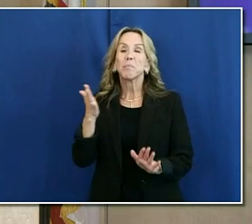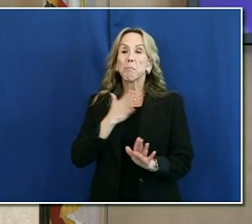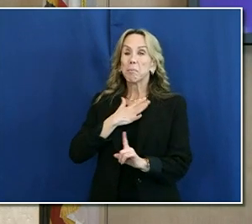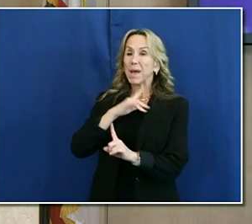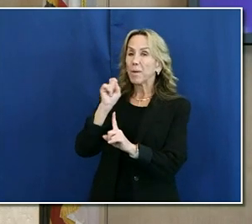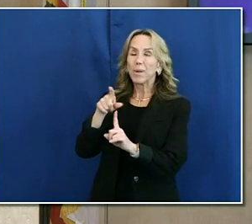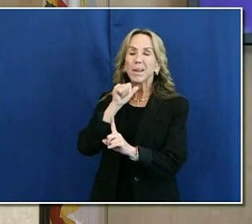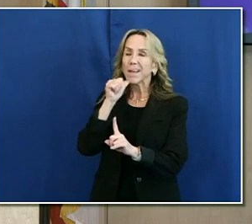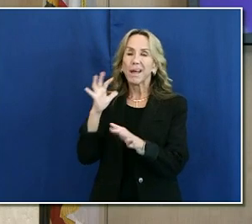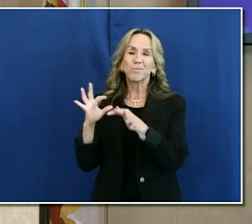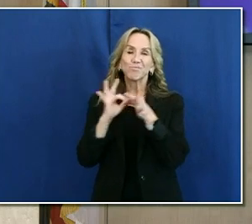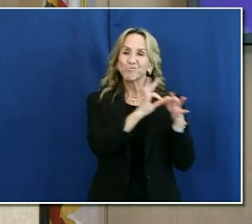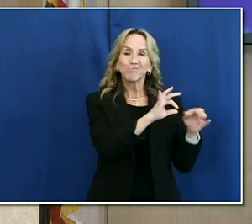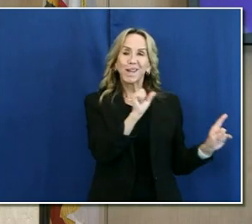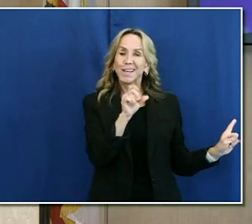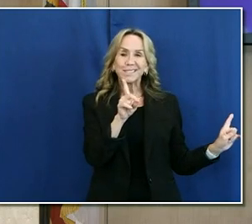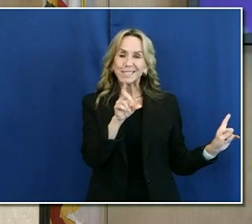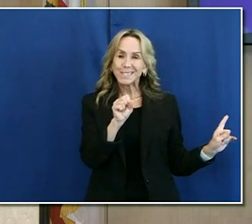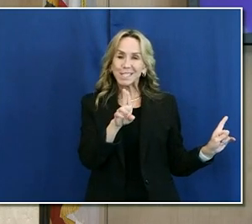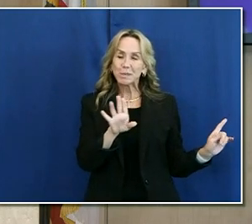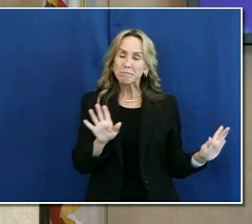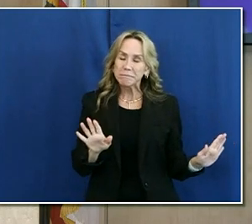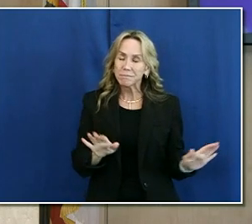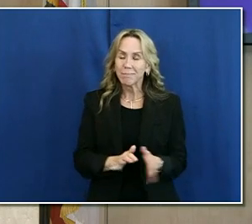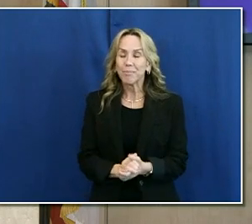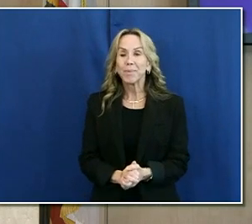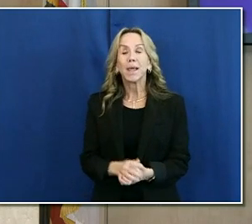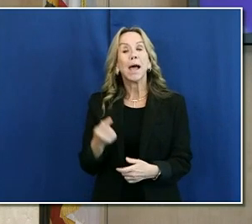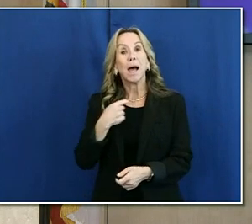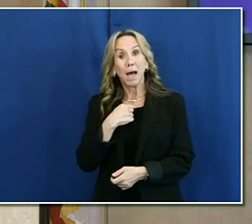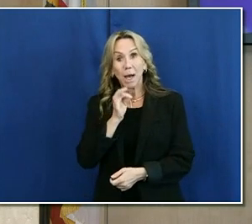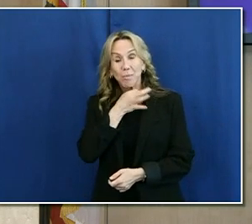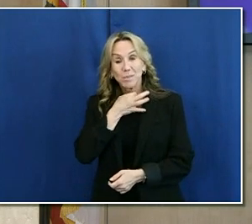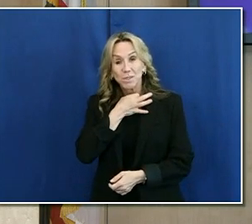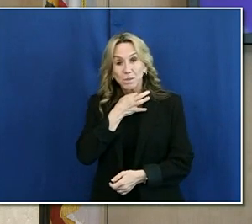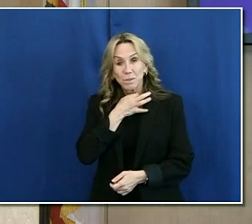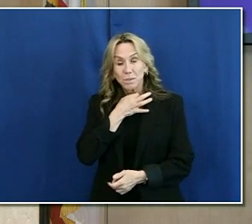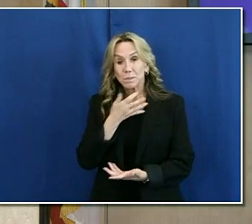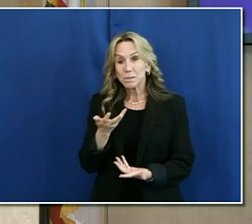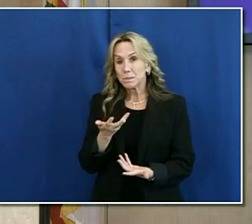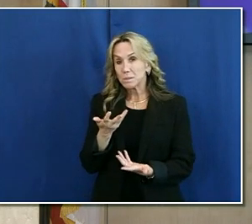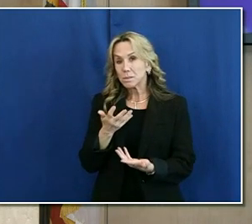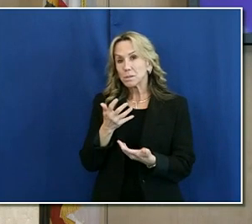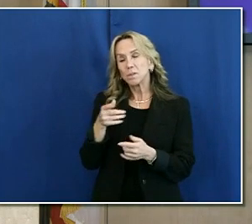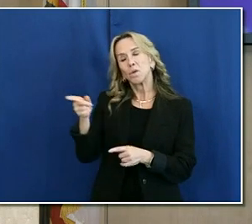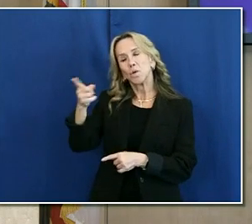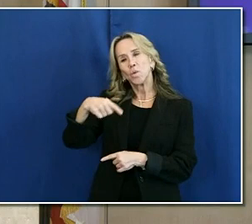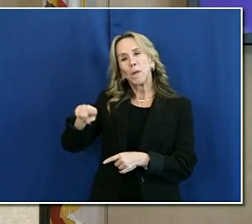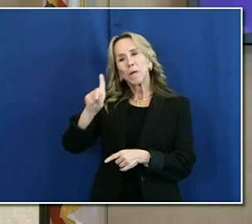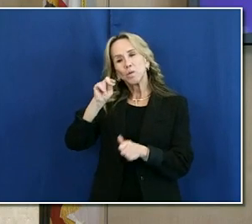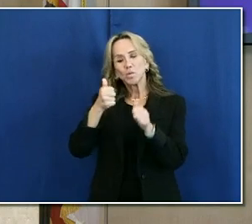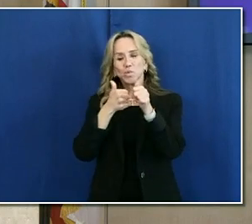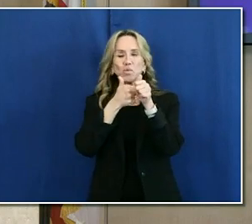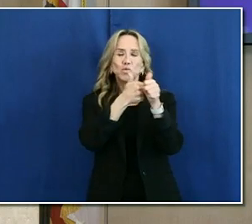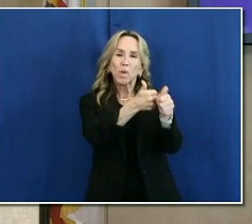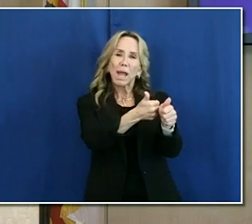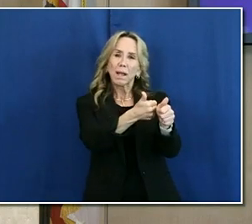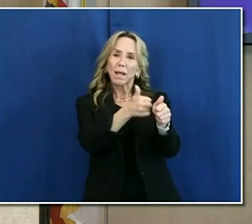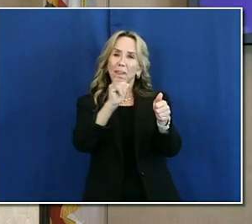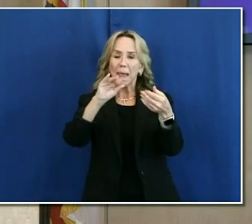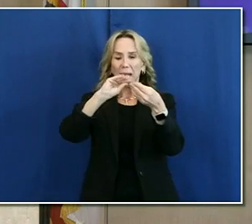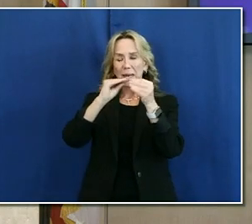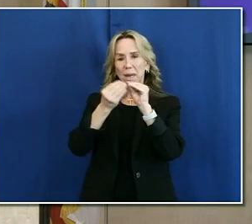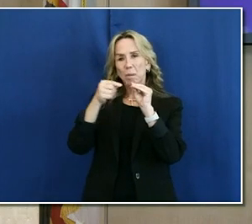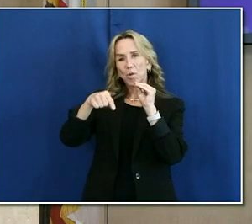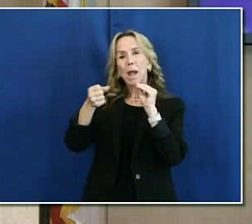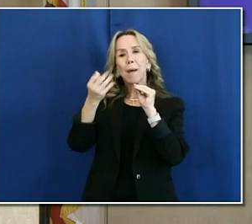SDSU. I was curious about one of the things you guys track, the number of